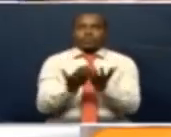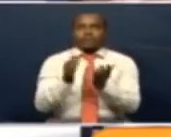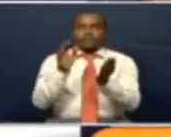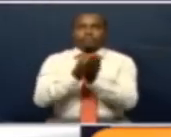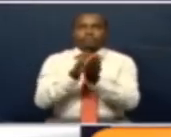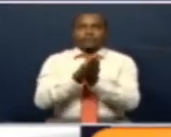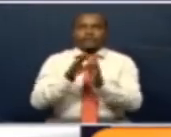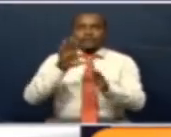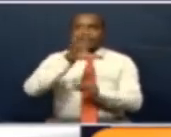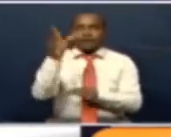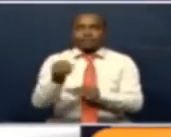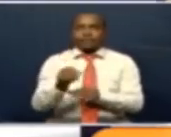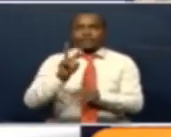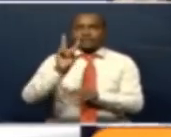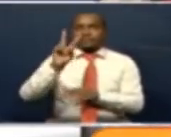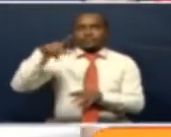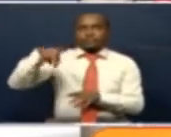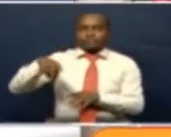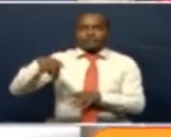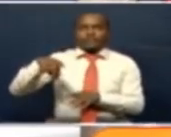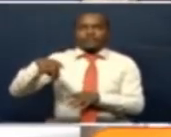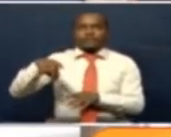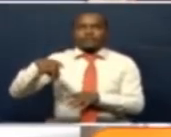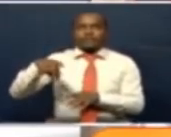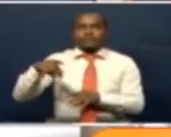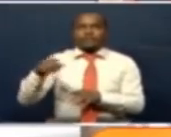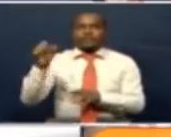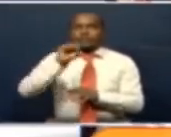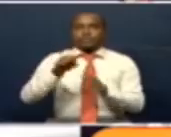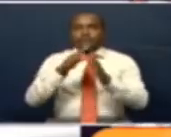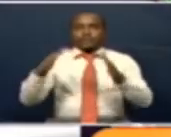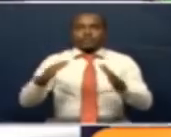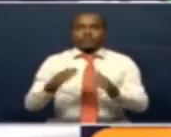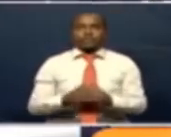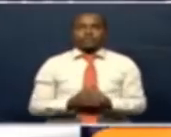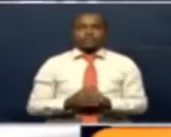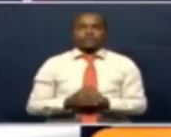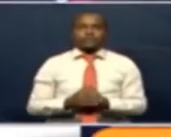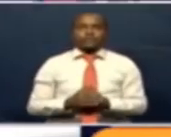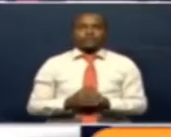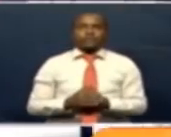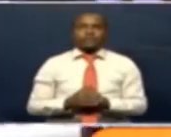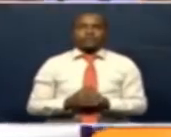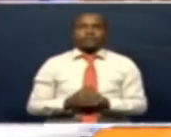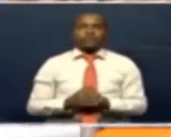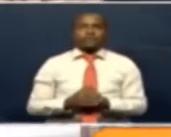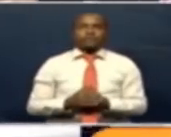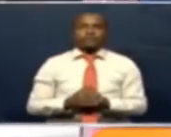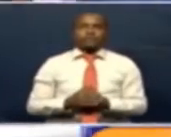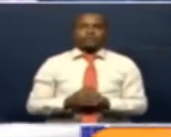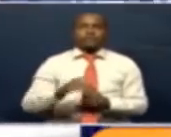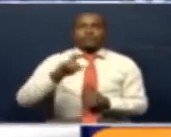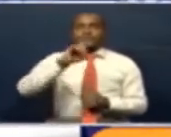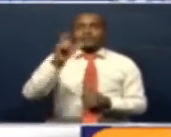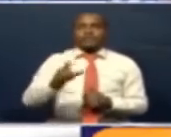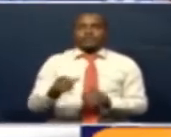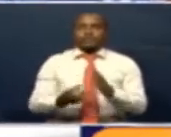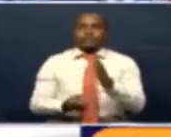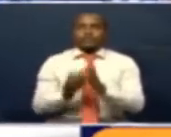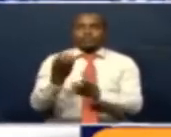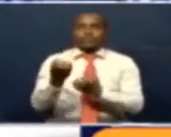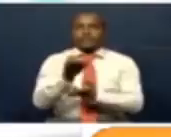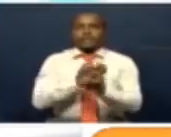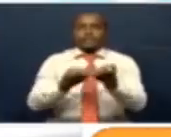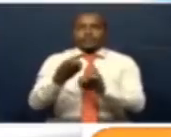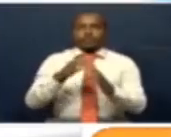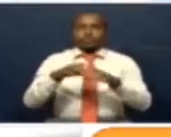President Mokhtar Diop to State House. Thank you so much. The region also forming an economic bloc. We